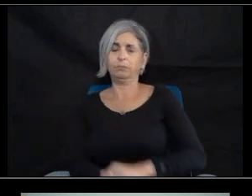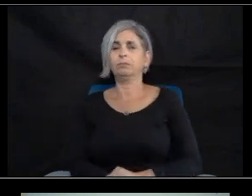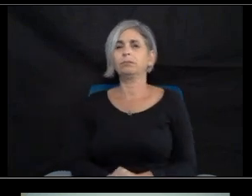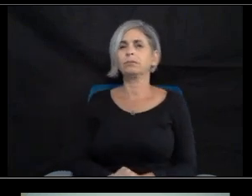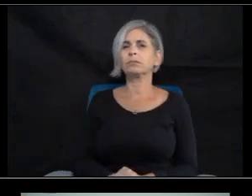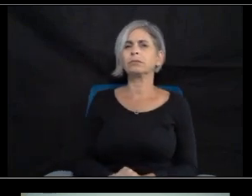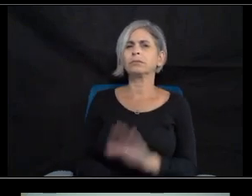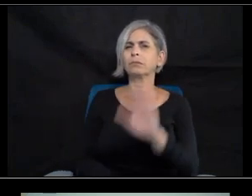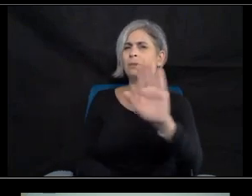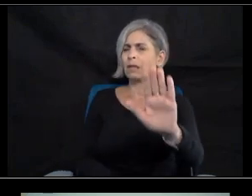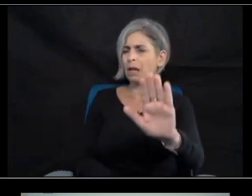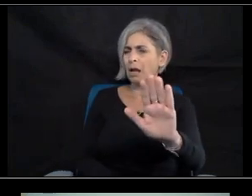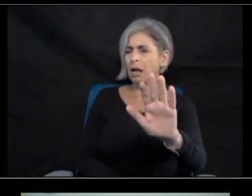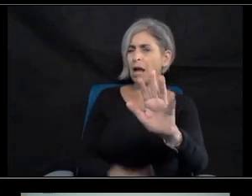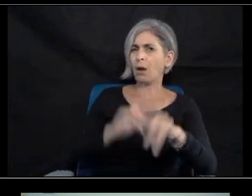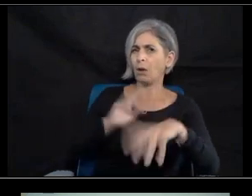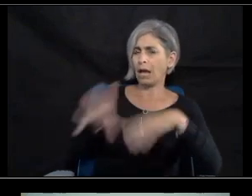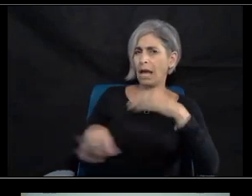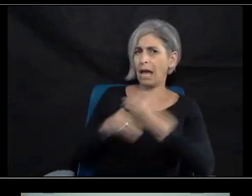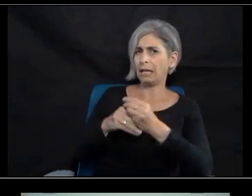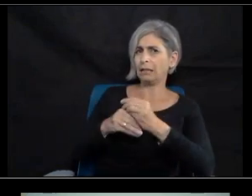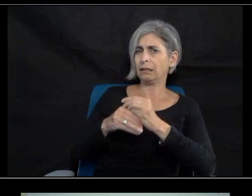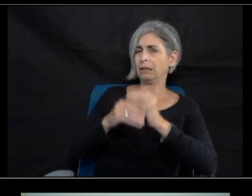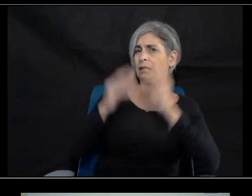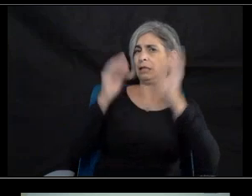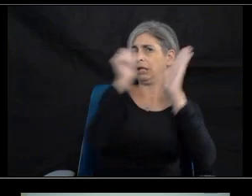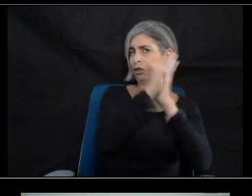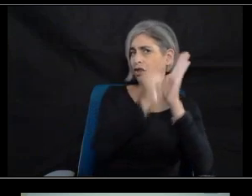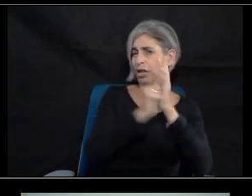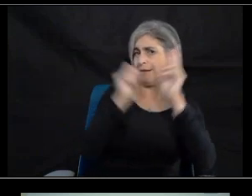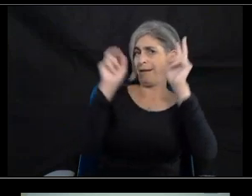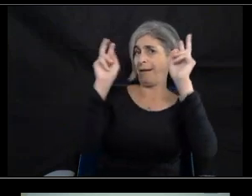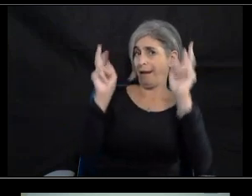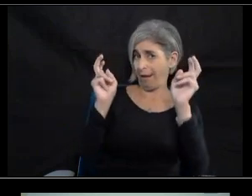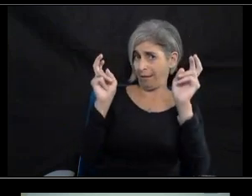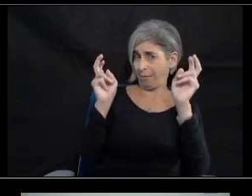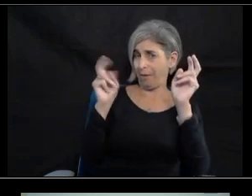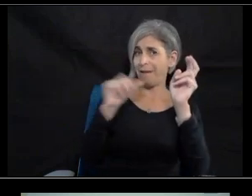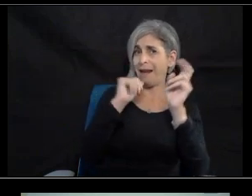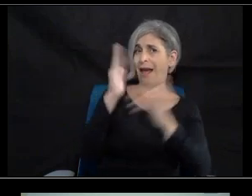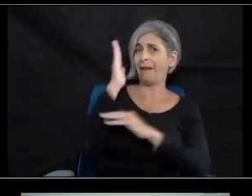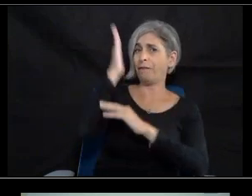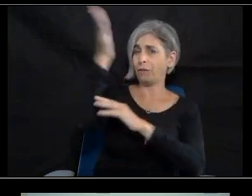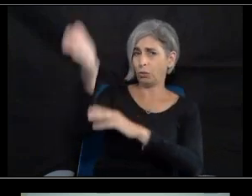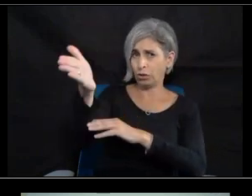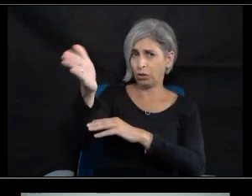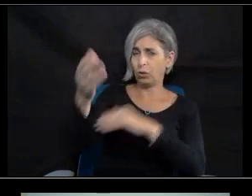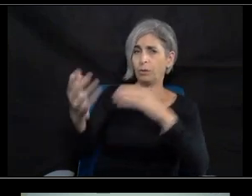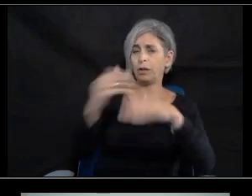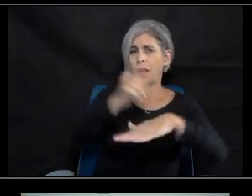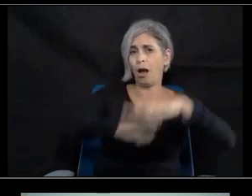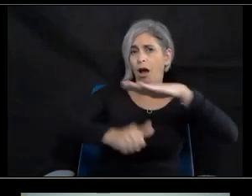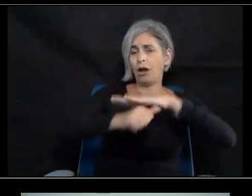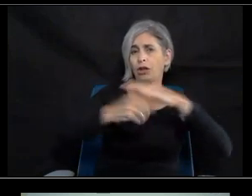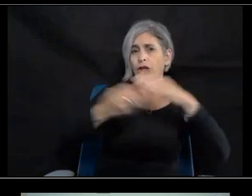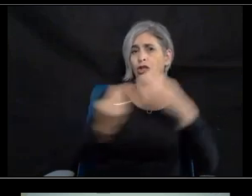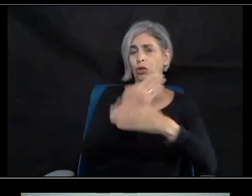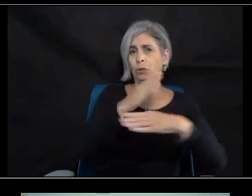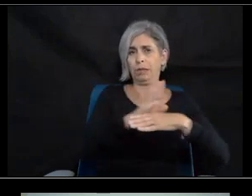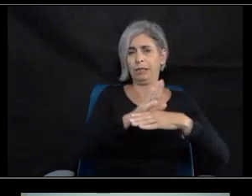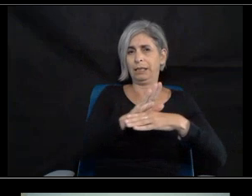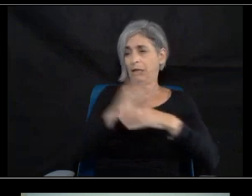Mayor, may I clarify? I'll put it on as an actual agenda item versus a future agenda item. We'll put it under new business. Well, we'll put it on